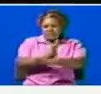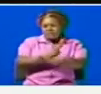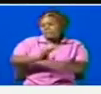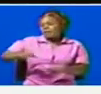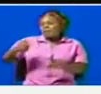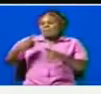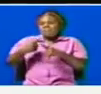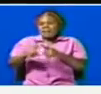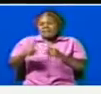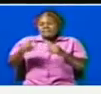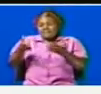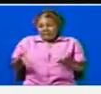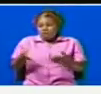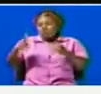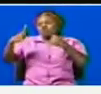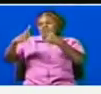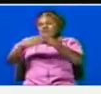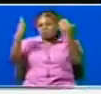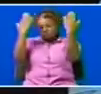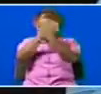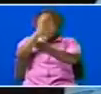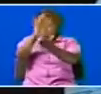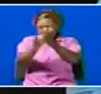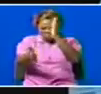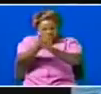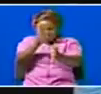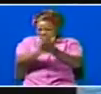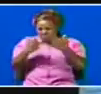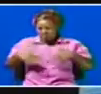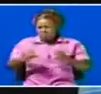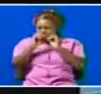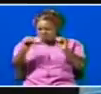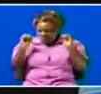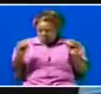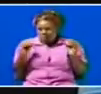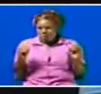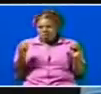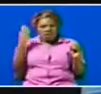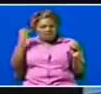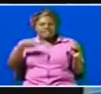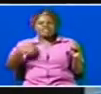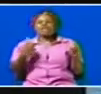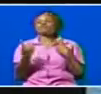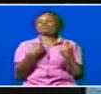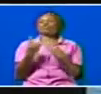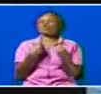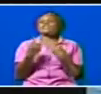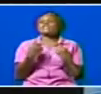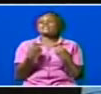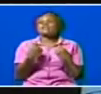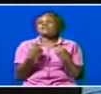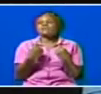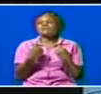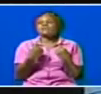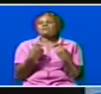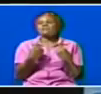now it is 9 p.m. and there's utterly nobody on the streets. You mm-hmm. can almost hear yourself in an echo if you shout on the streets.